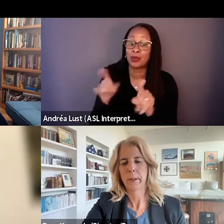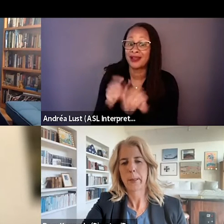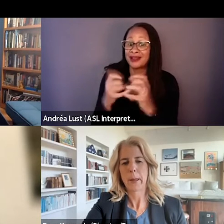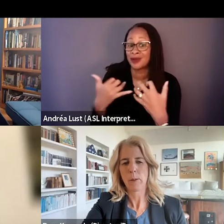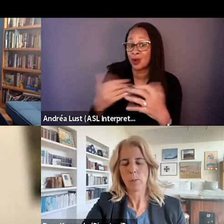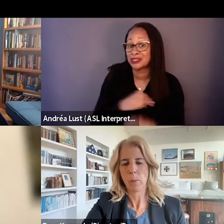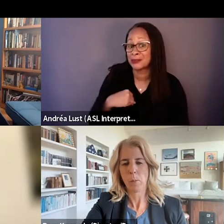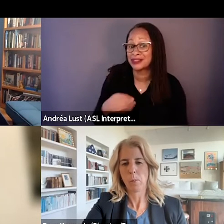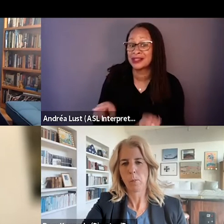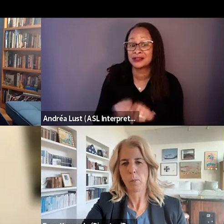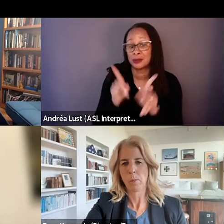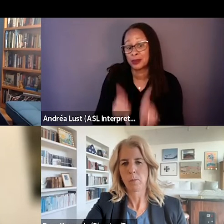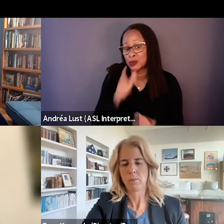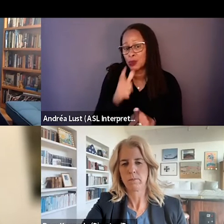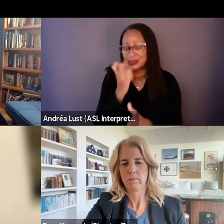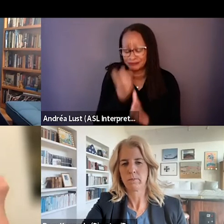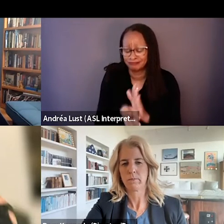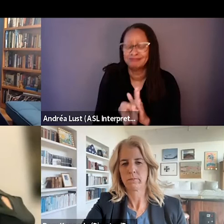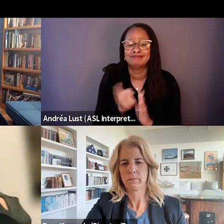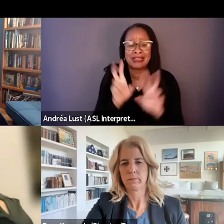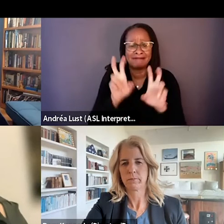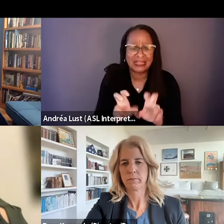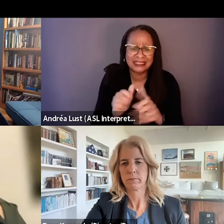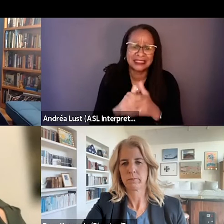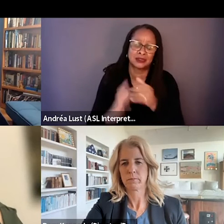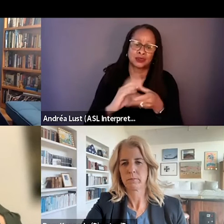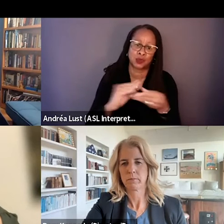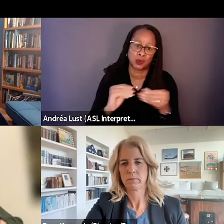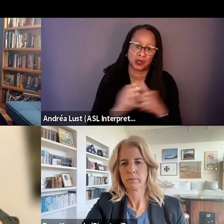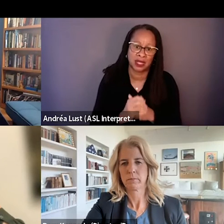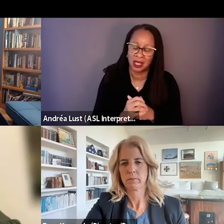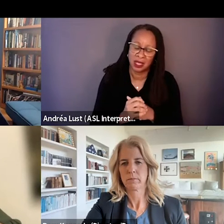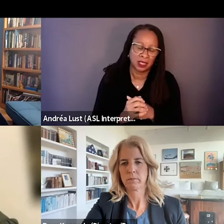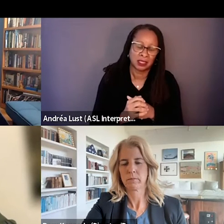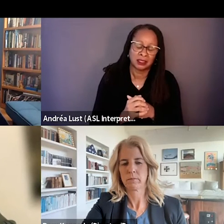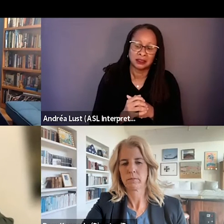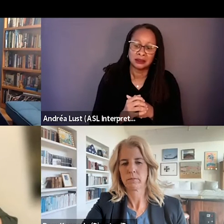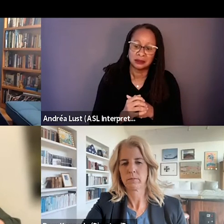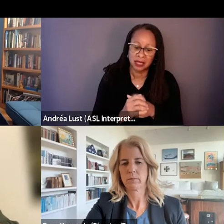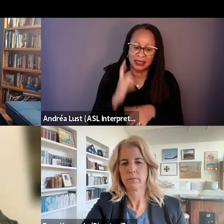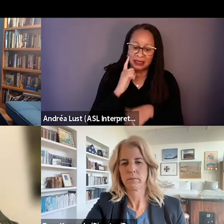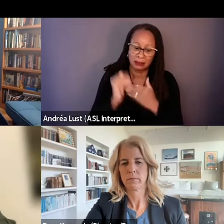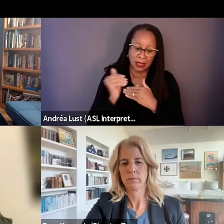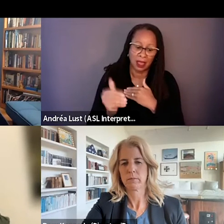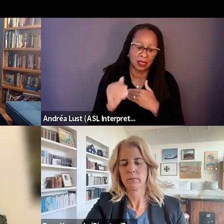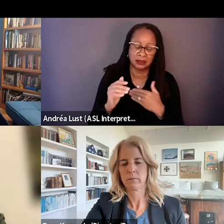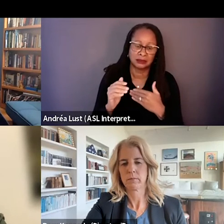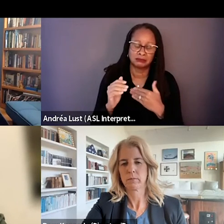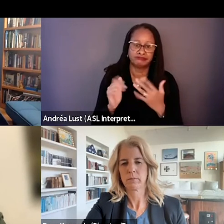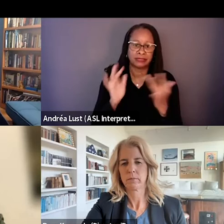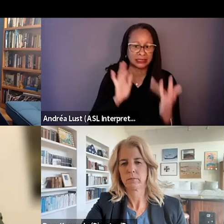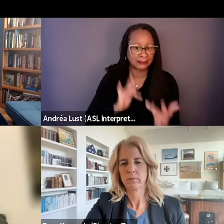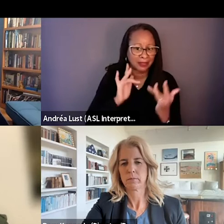audience member, as someone who's so deeply invested in the story, I think you really beyond sort of sympathize and